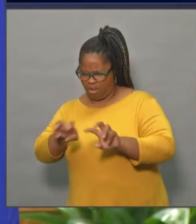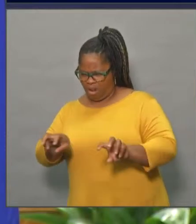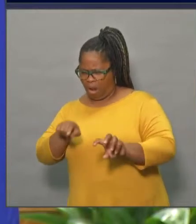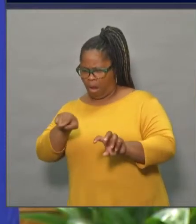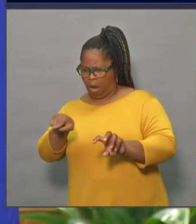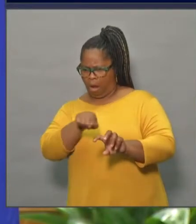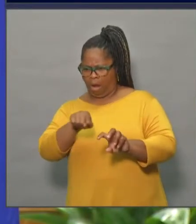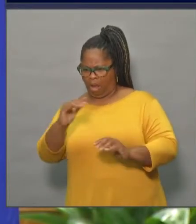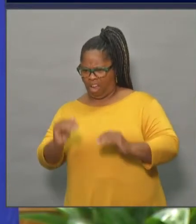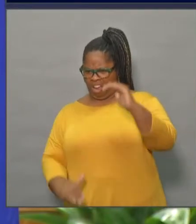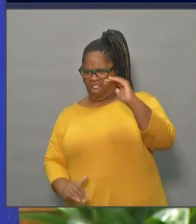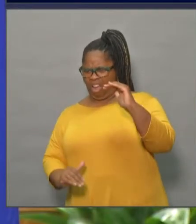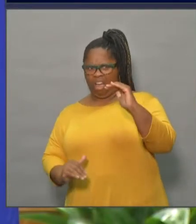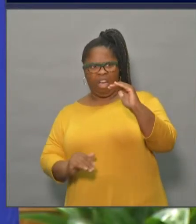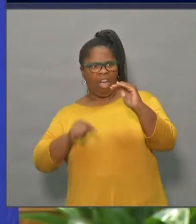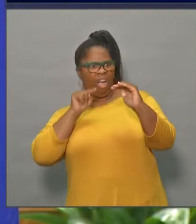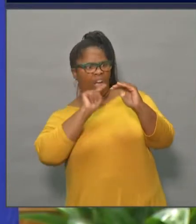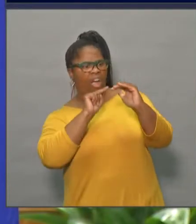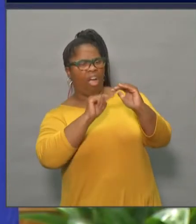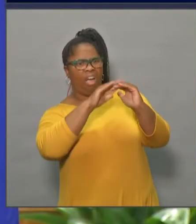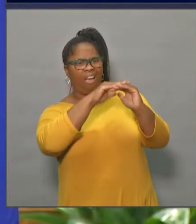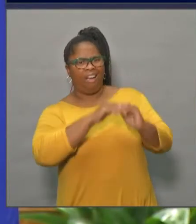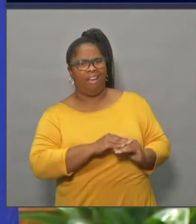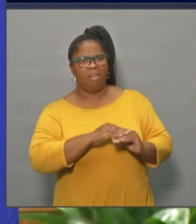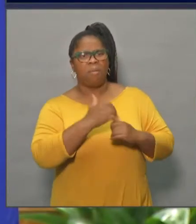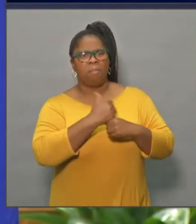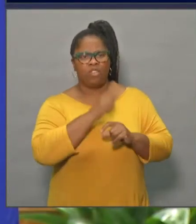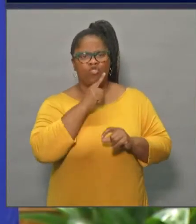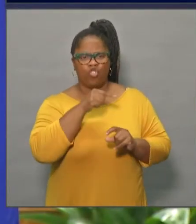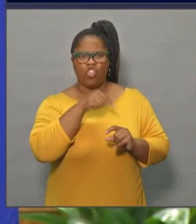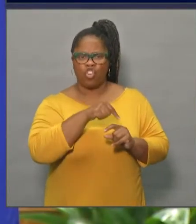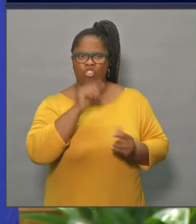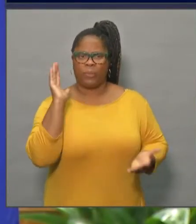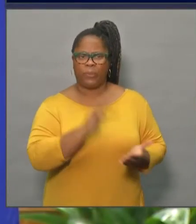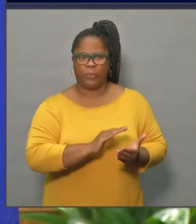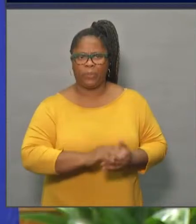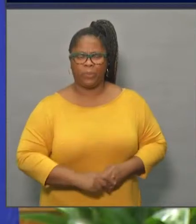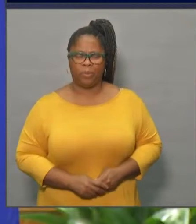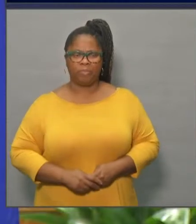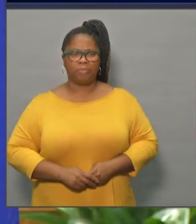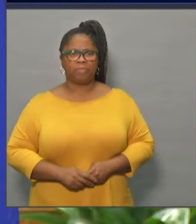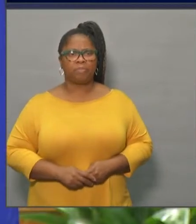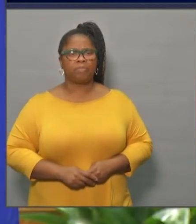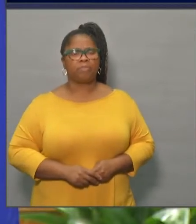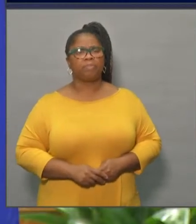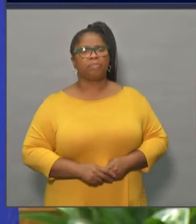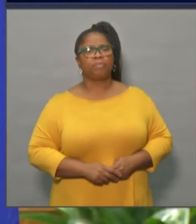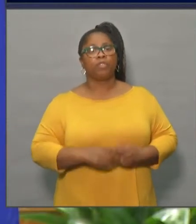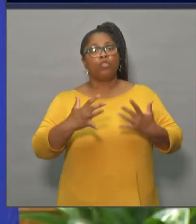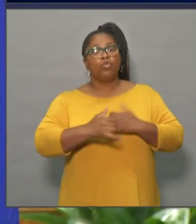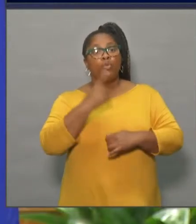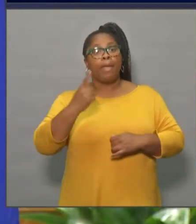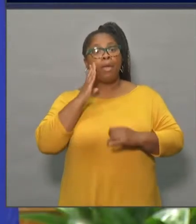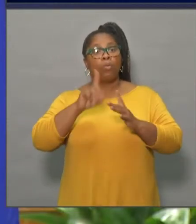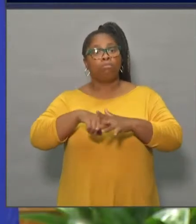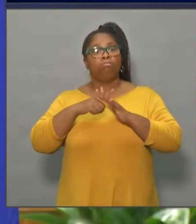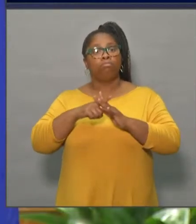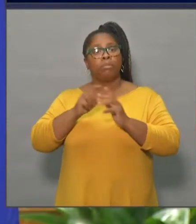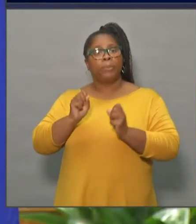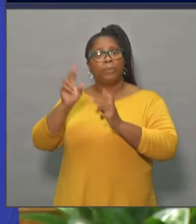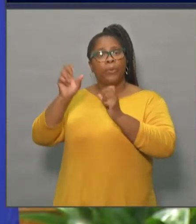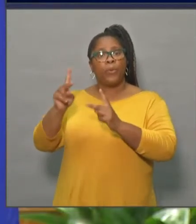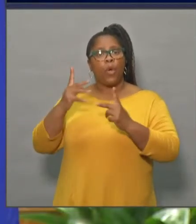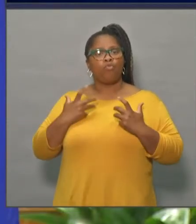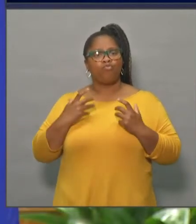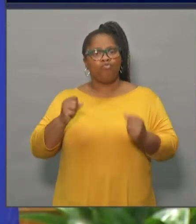that the disproportionality does not continue. I also want to note that today we're going to begin posting our recovery